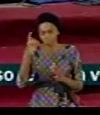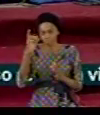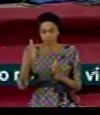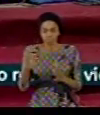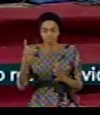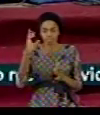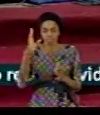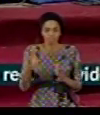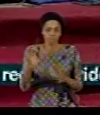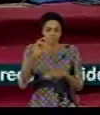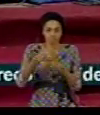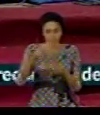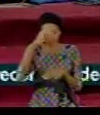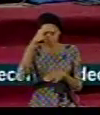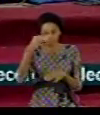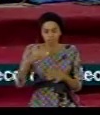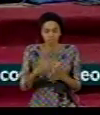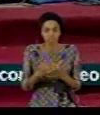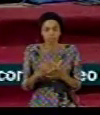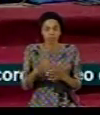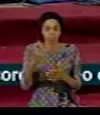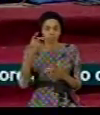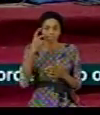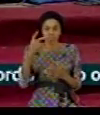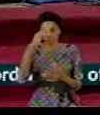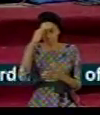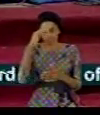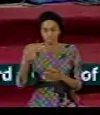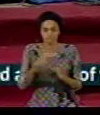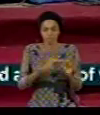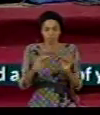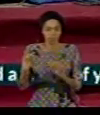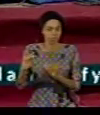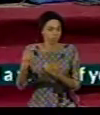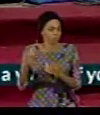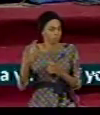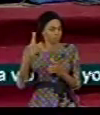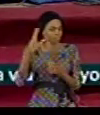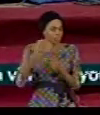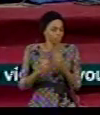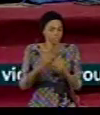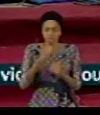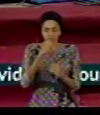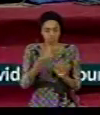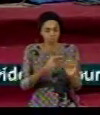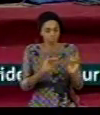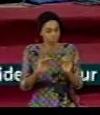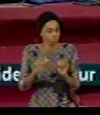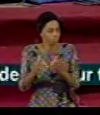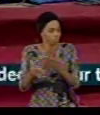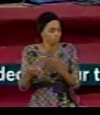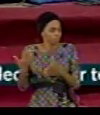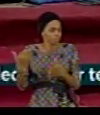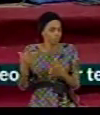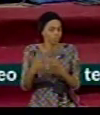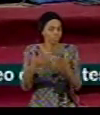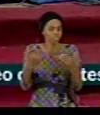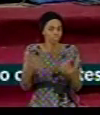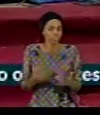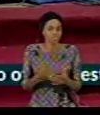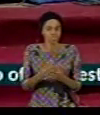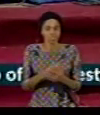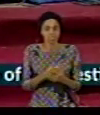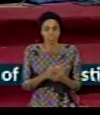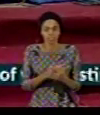not moved like this for about 3 years now, but this is the first time he's moving this way. Lumbar spondylosis he had